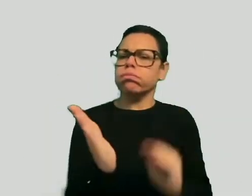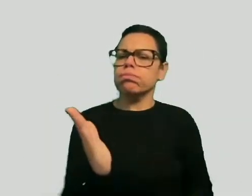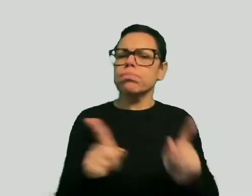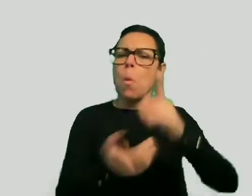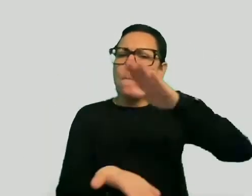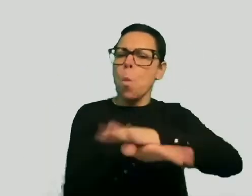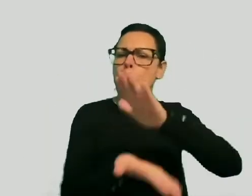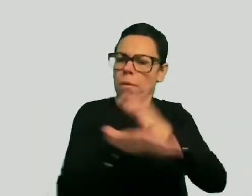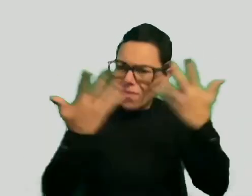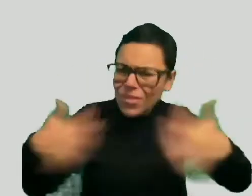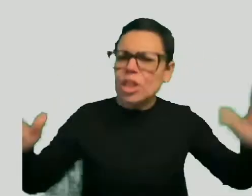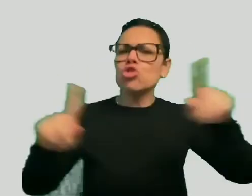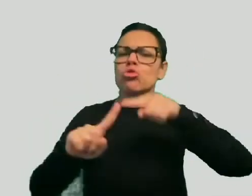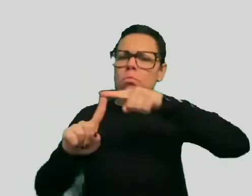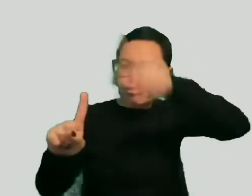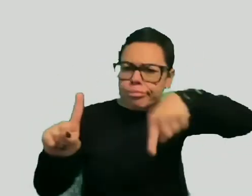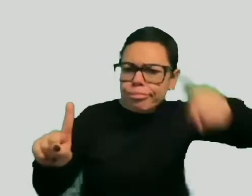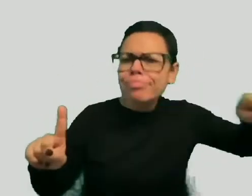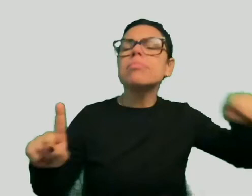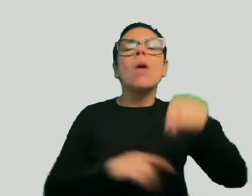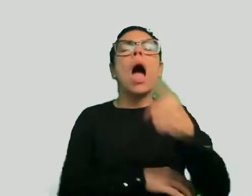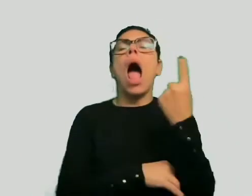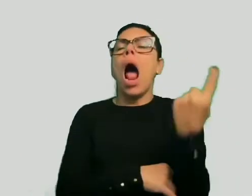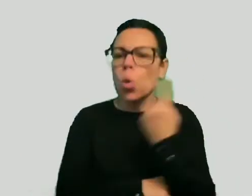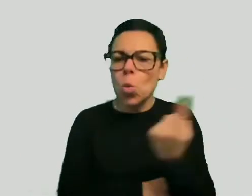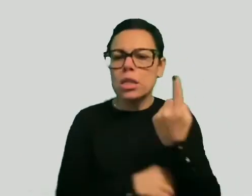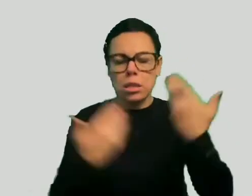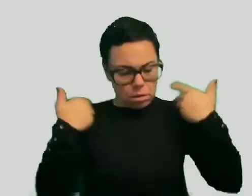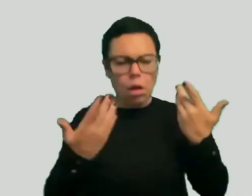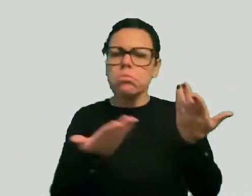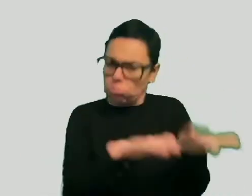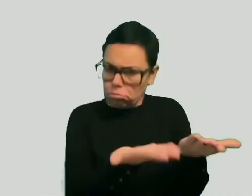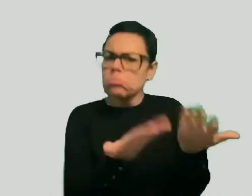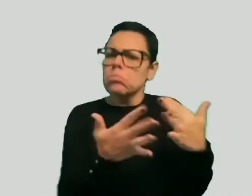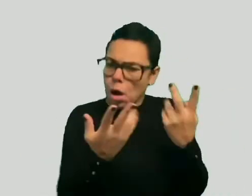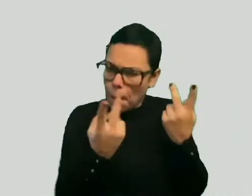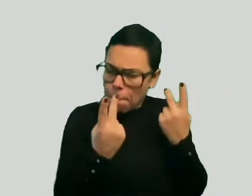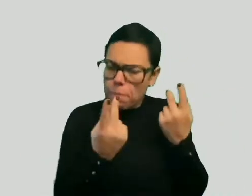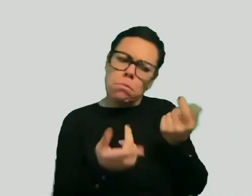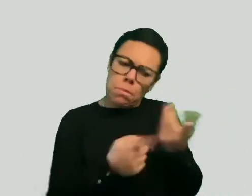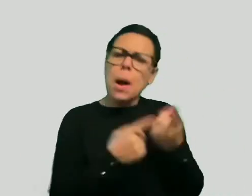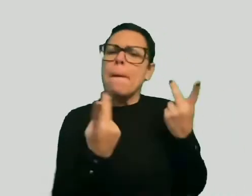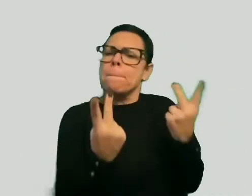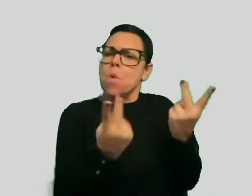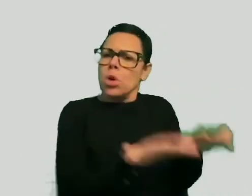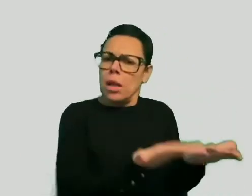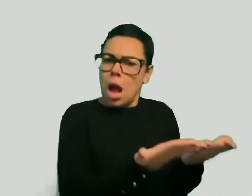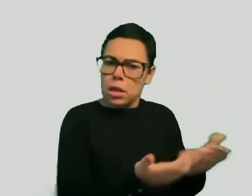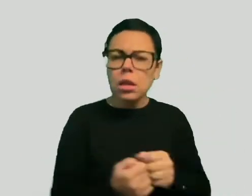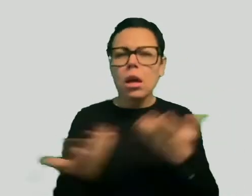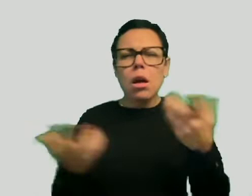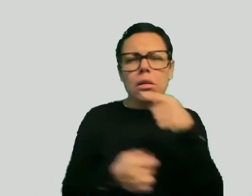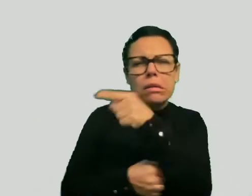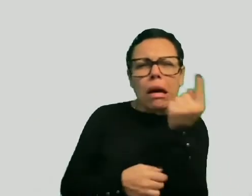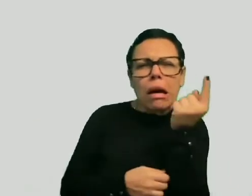make things visible and reveals, in the case of GRPP, the untapped potential for GRPP in the